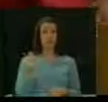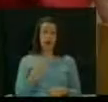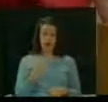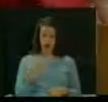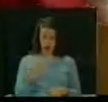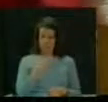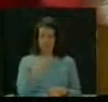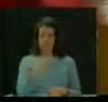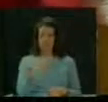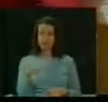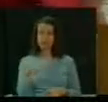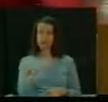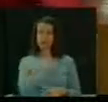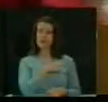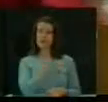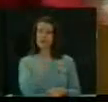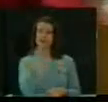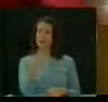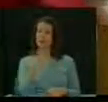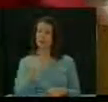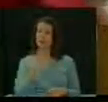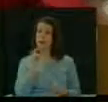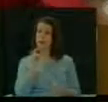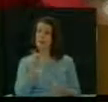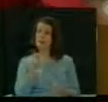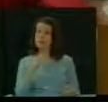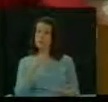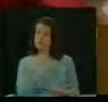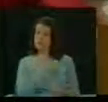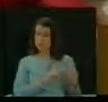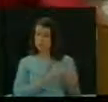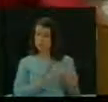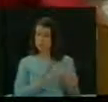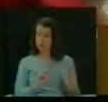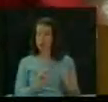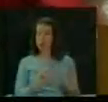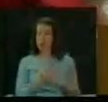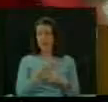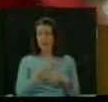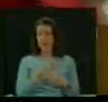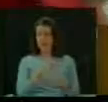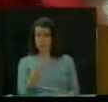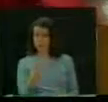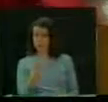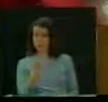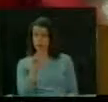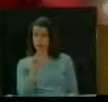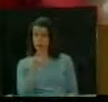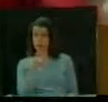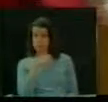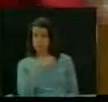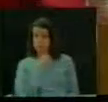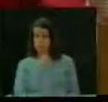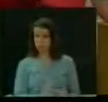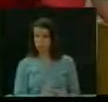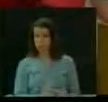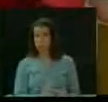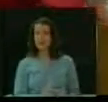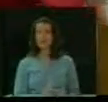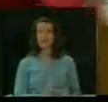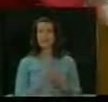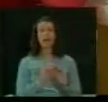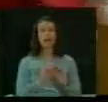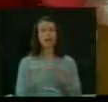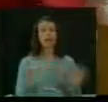can tell you that in my observance of the committee members, which does include 2 county commissioners, it's clear to me that